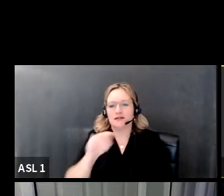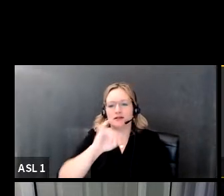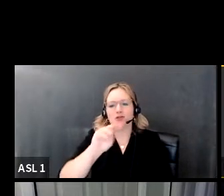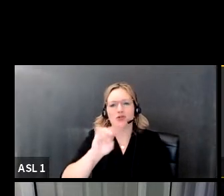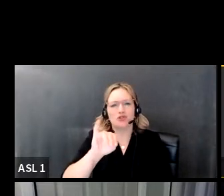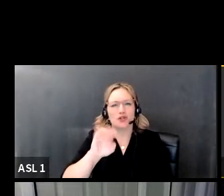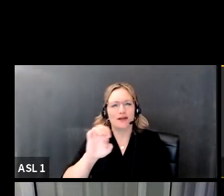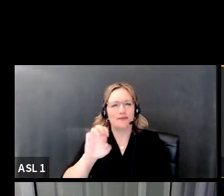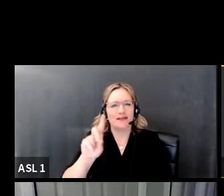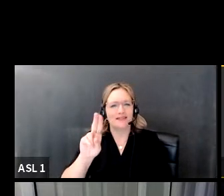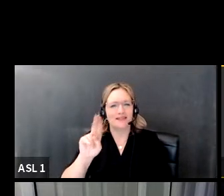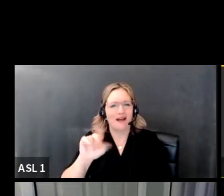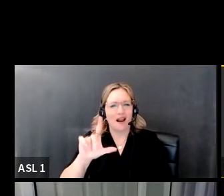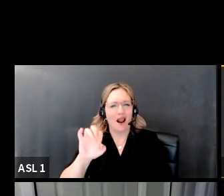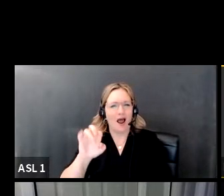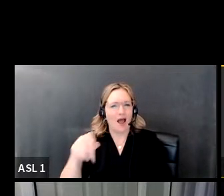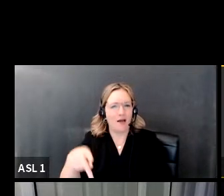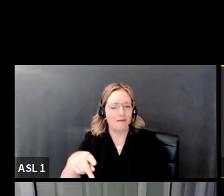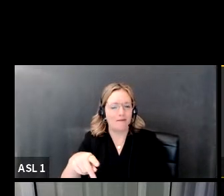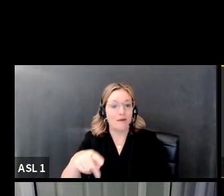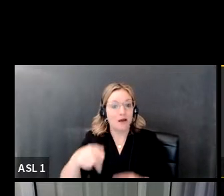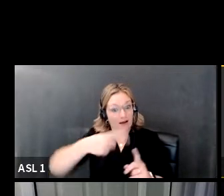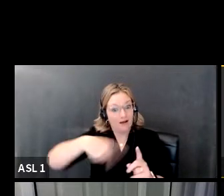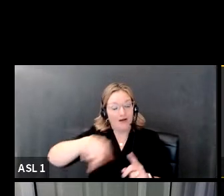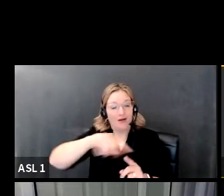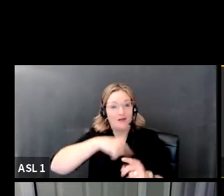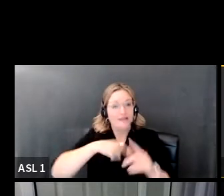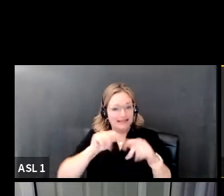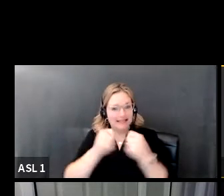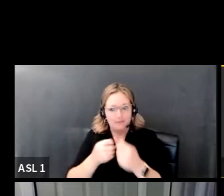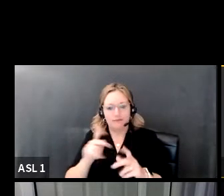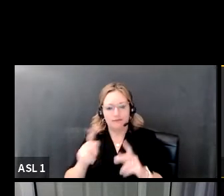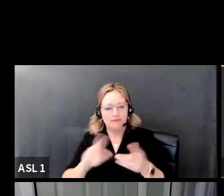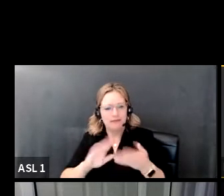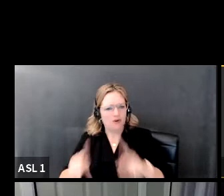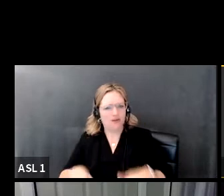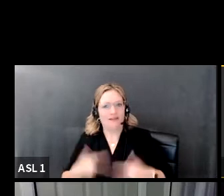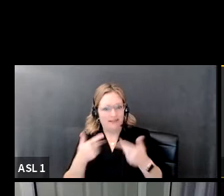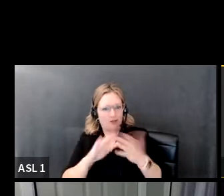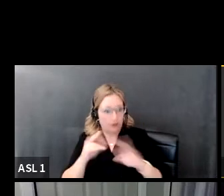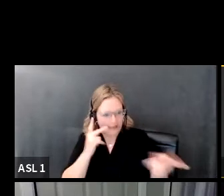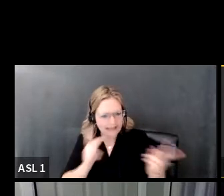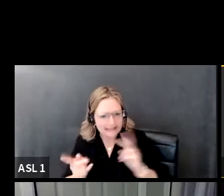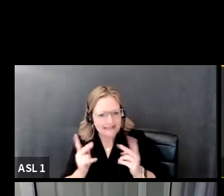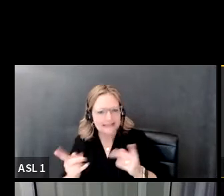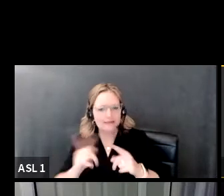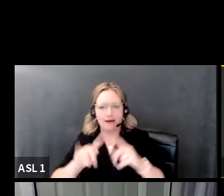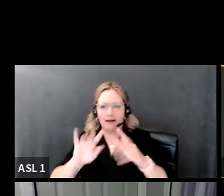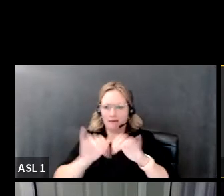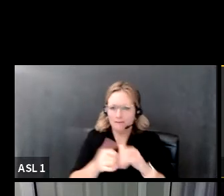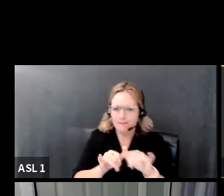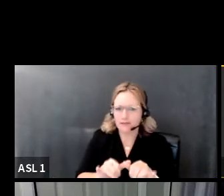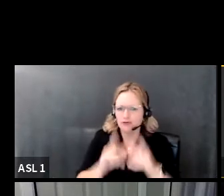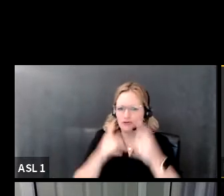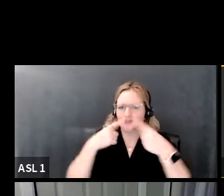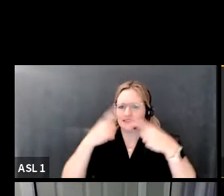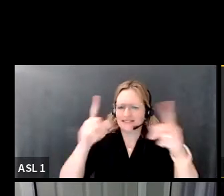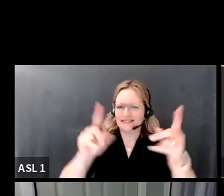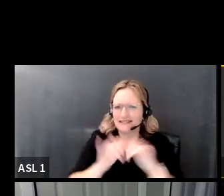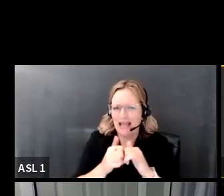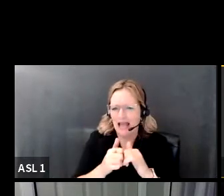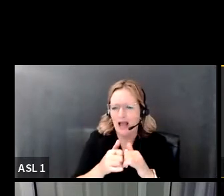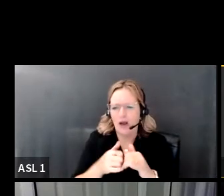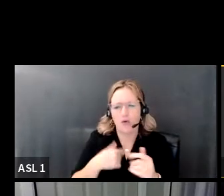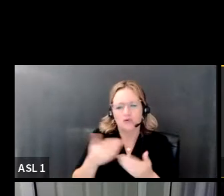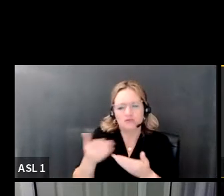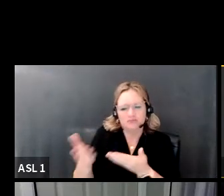set on a daily weekly basis monthly and annual the first thing i would say